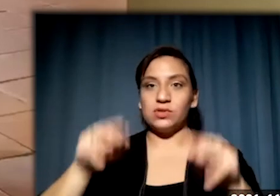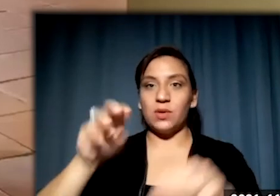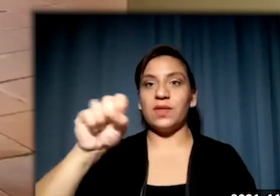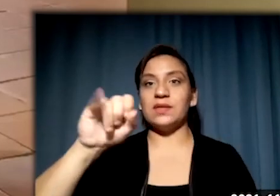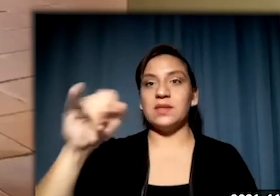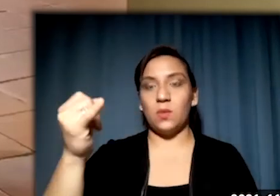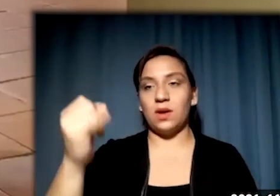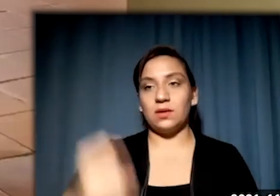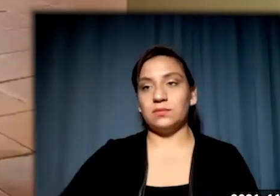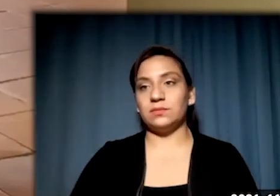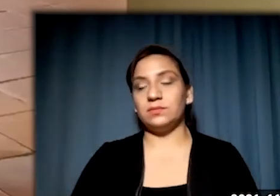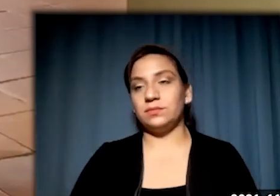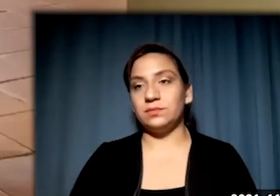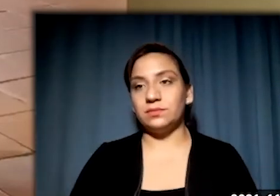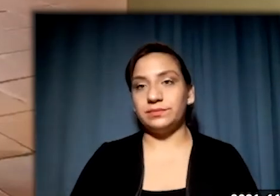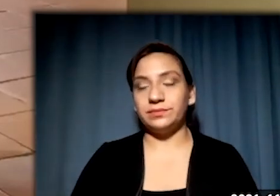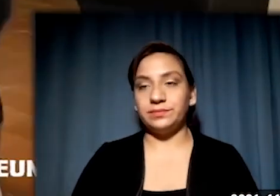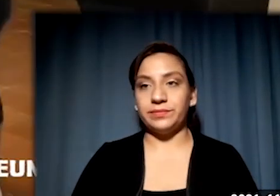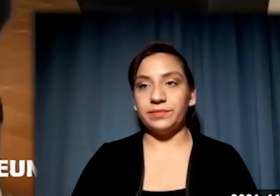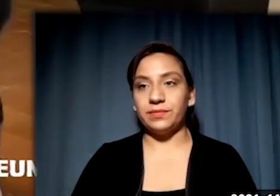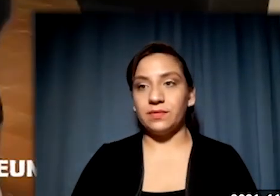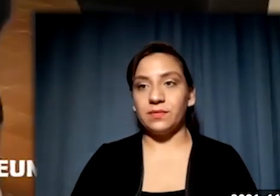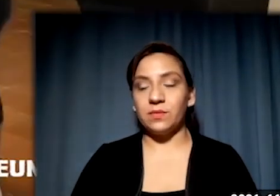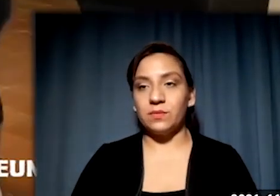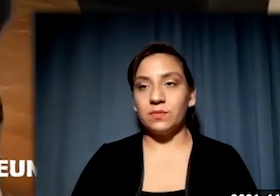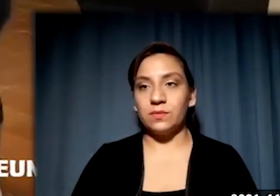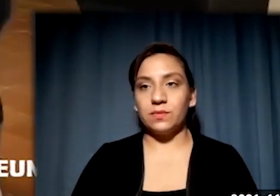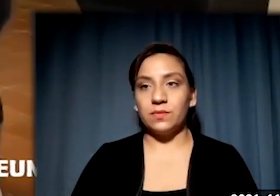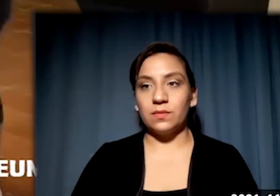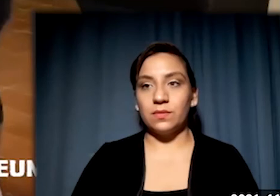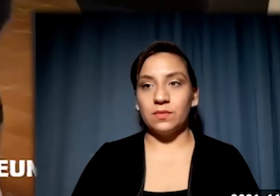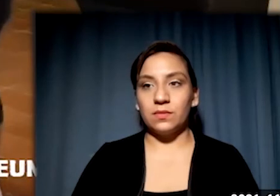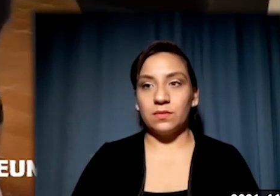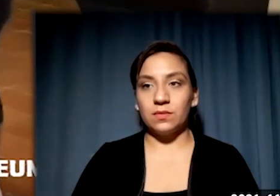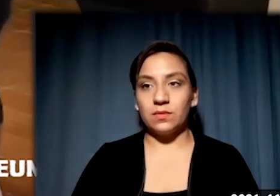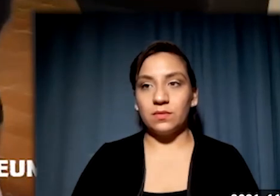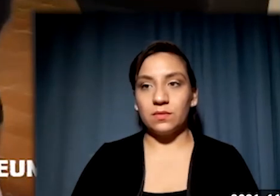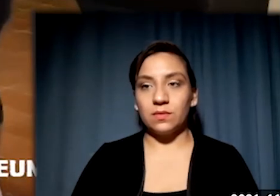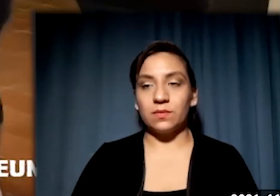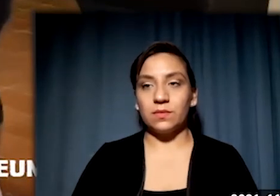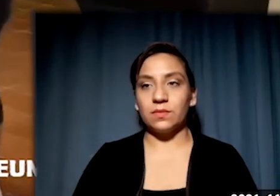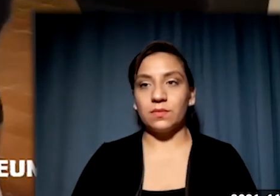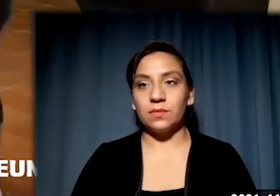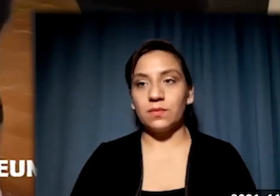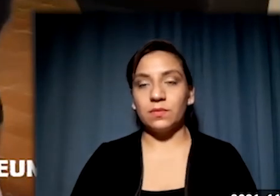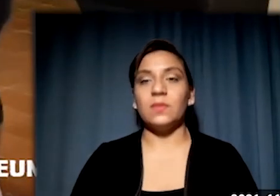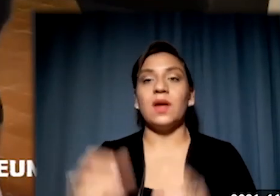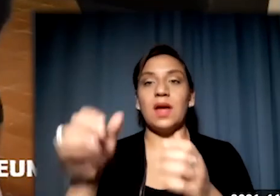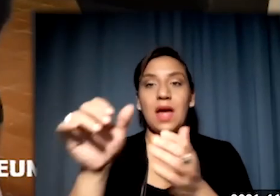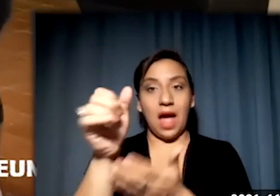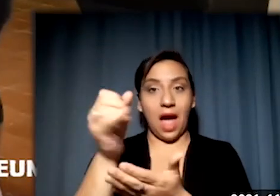on a selection of artworks prominent in the book and will follow the chronological script of